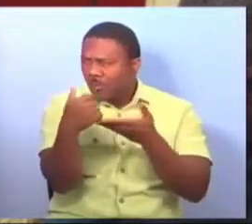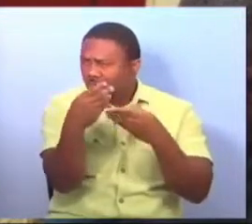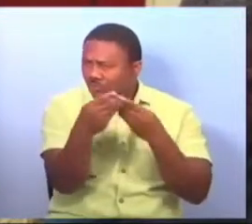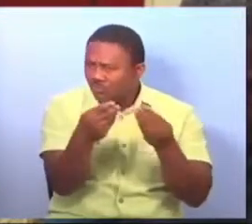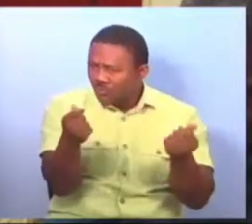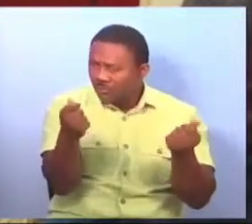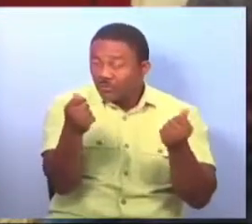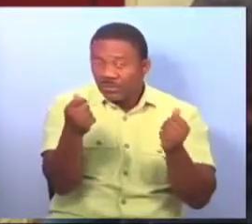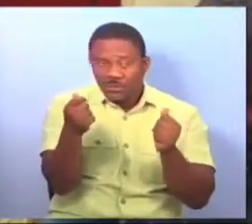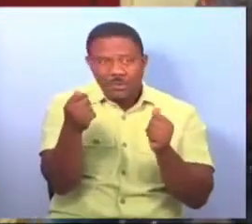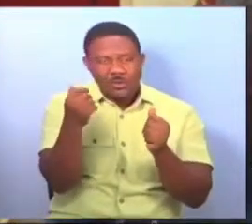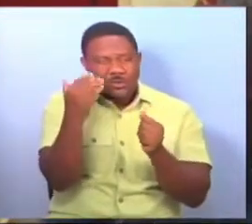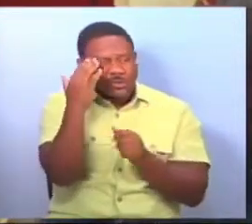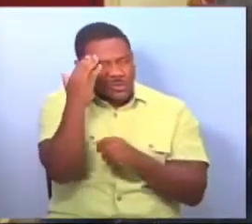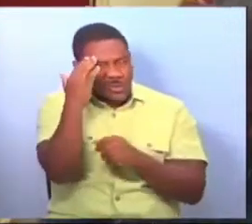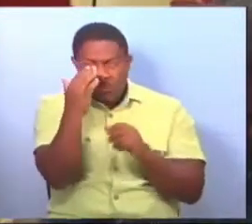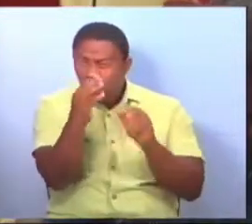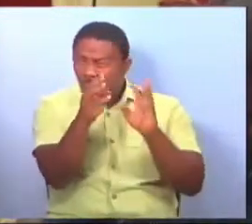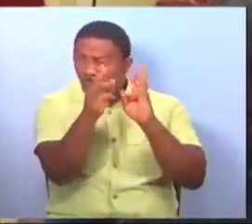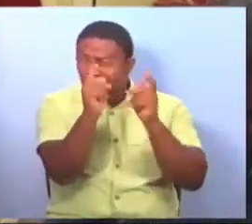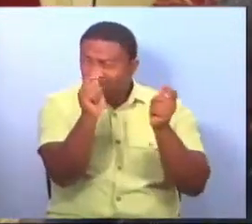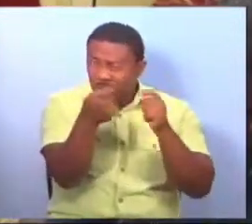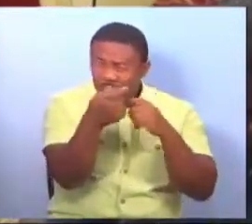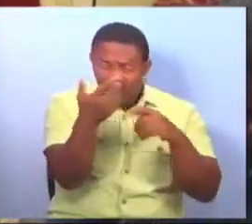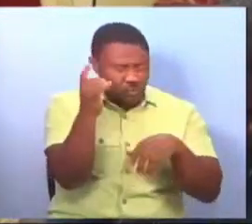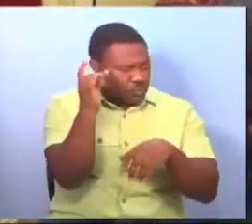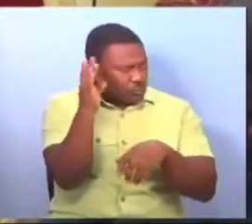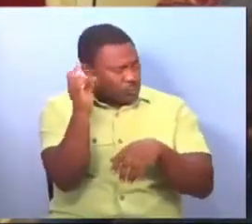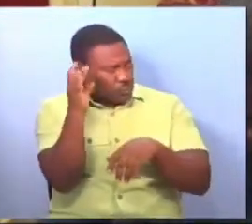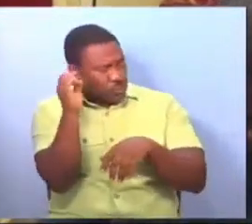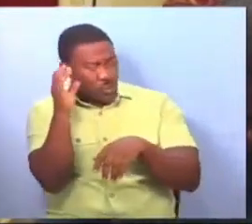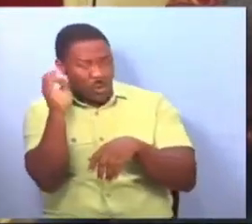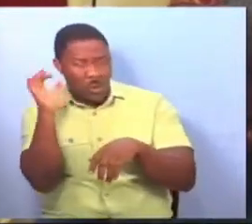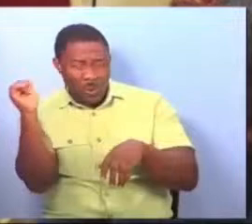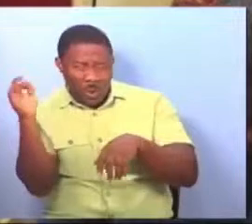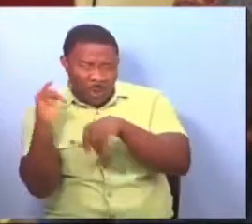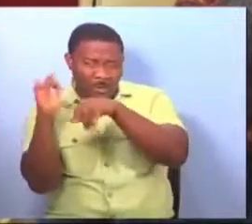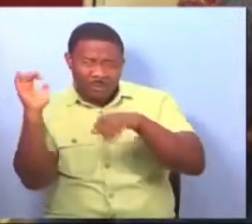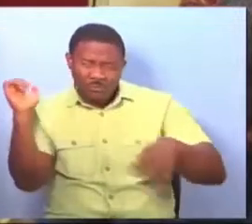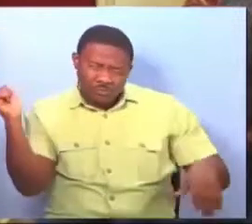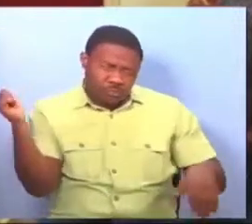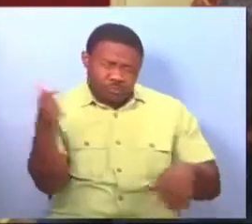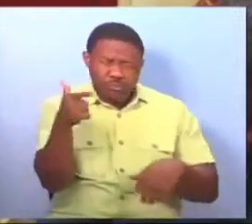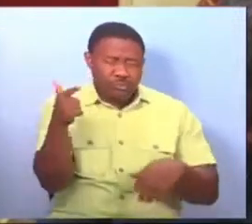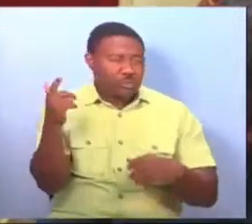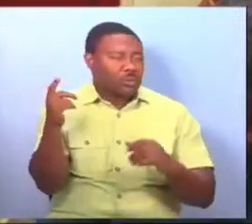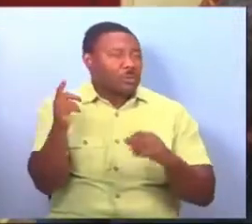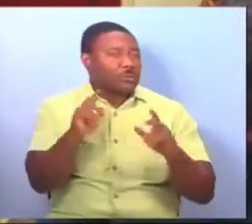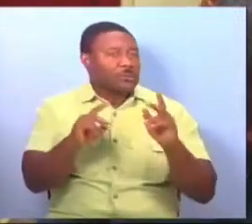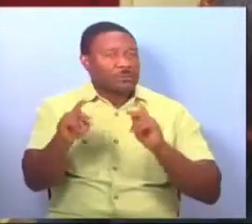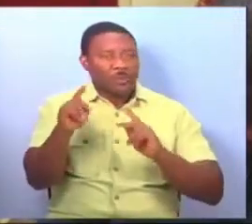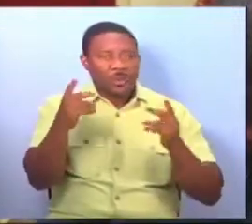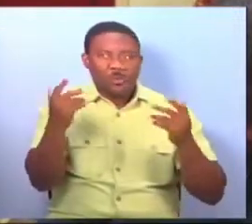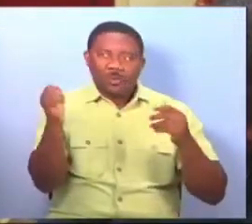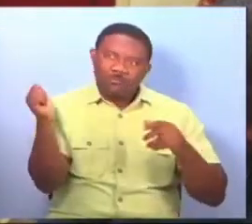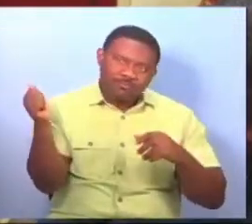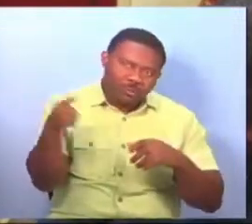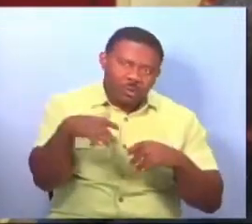know affects all sectors of life.